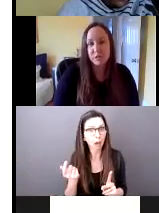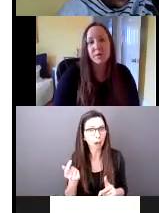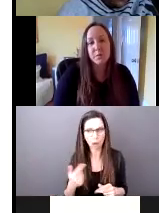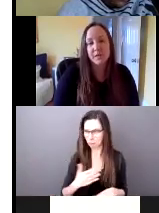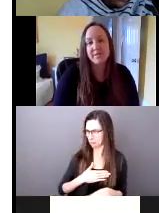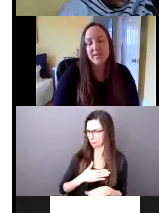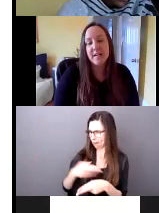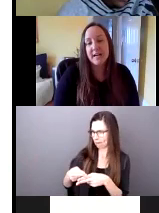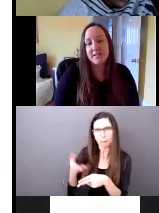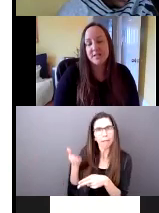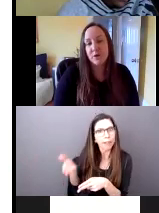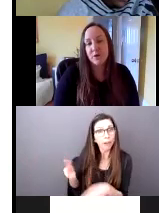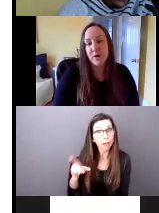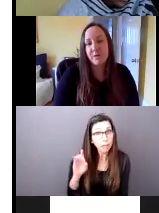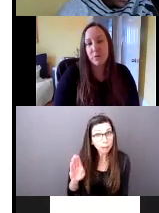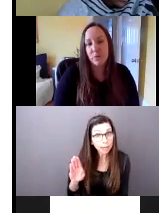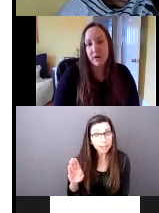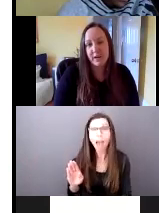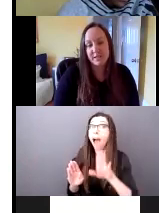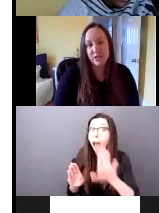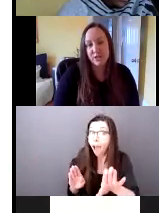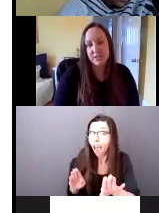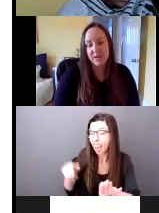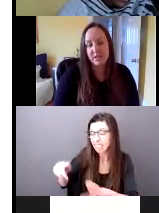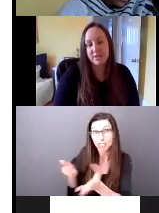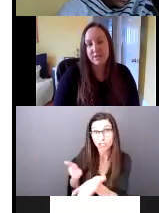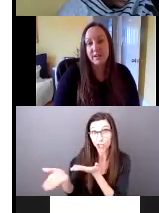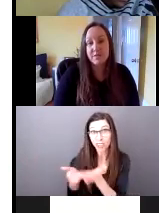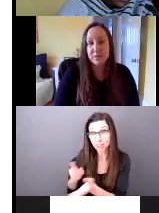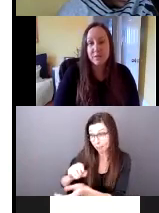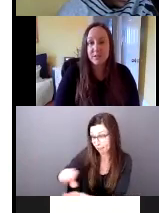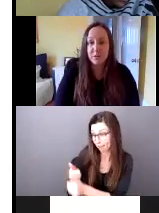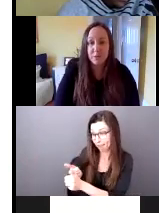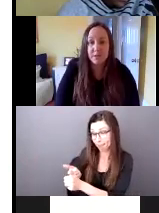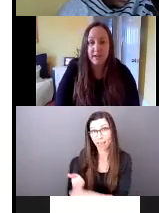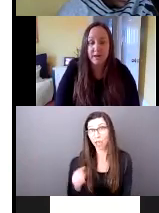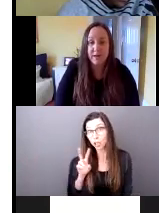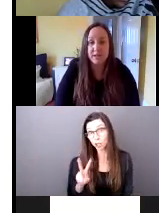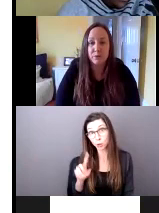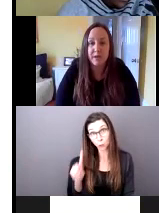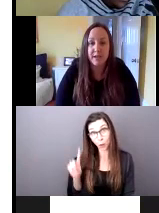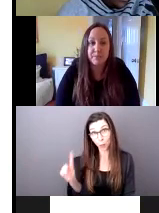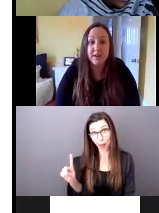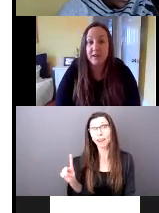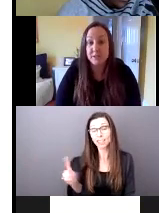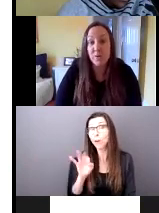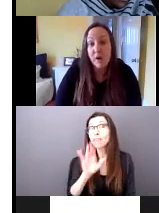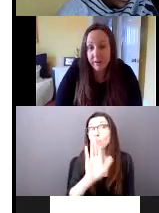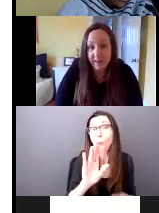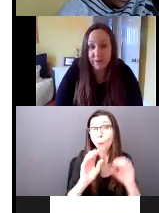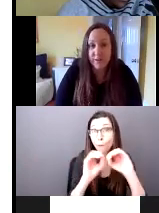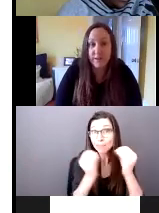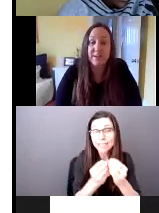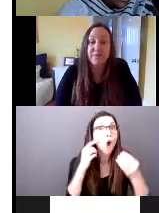by 211. And so if your organization does live within the 211 database already, then yes, you